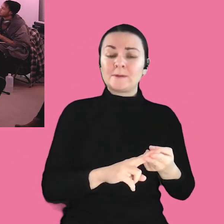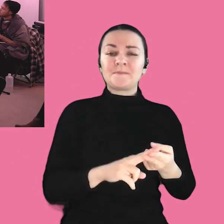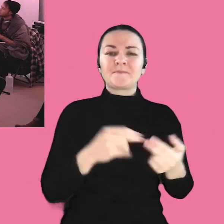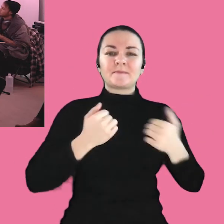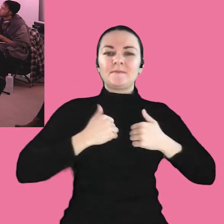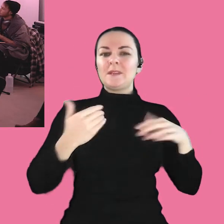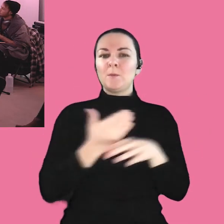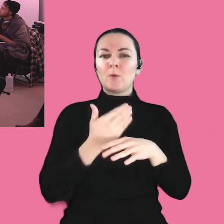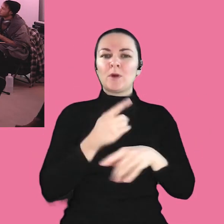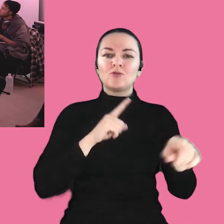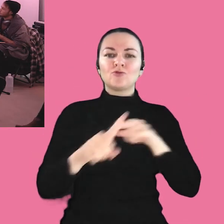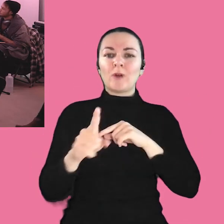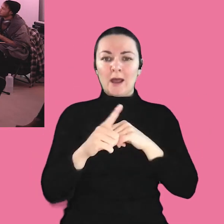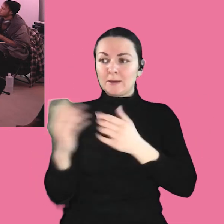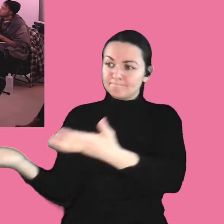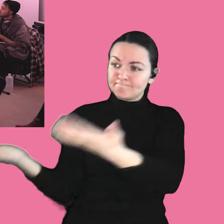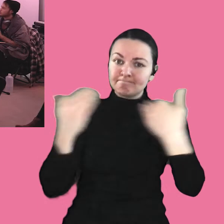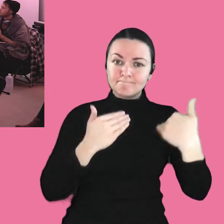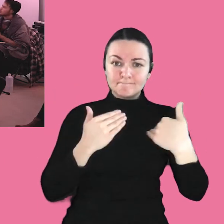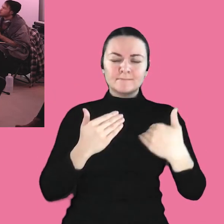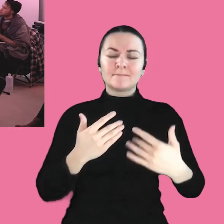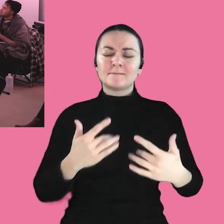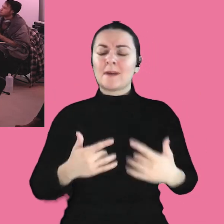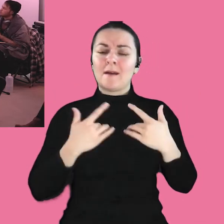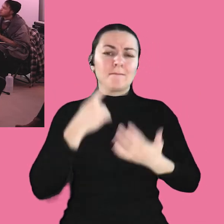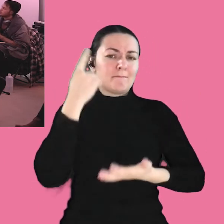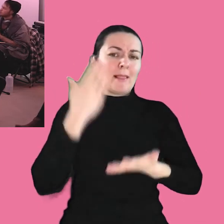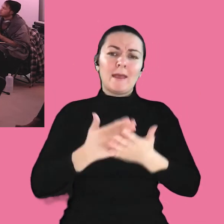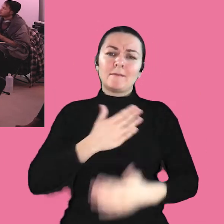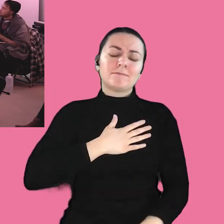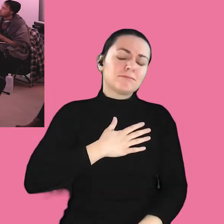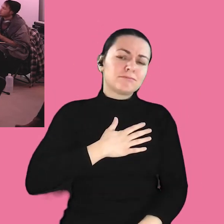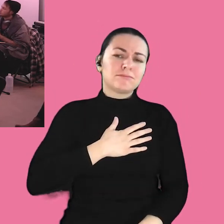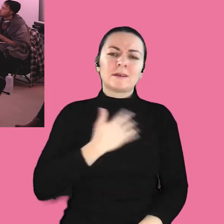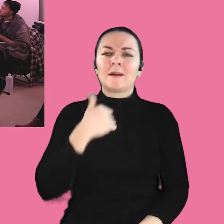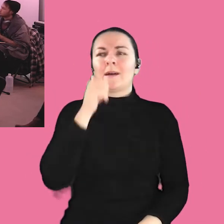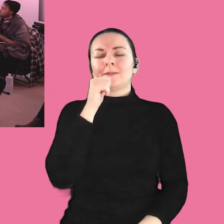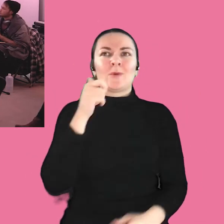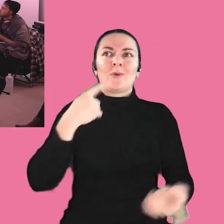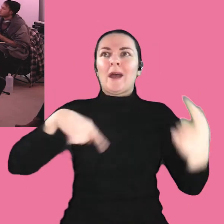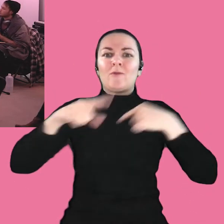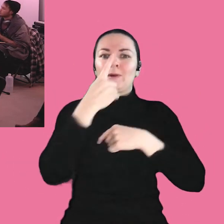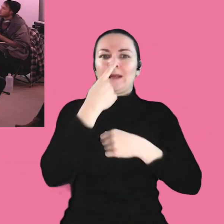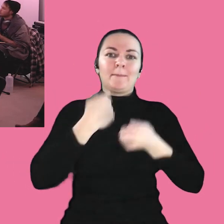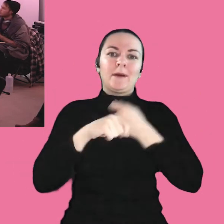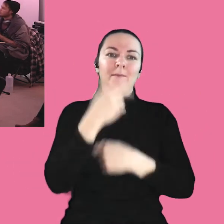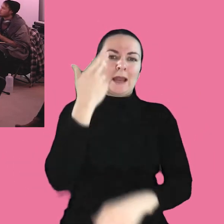from communities because they're effective in organising them against what has happened to all of us and left us in this situation where we're on the brink